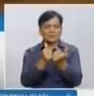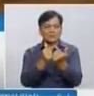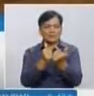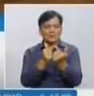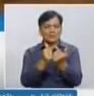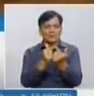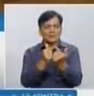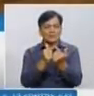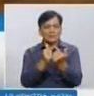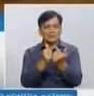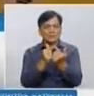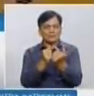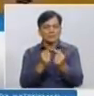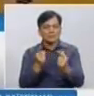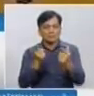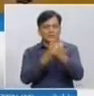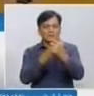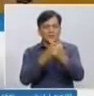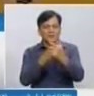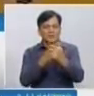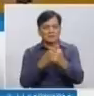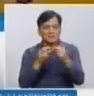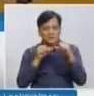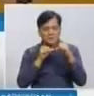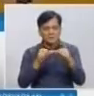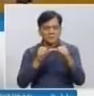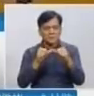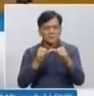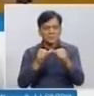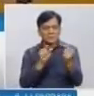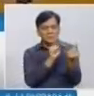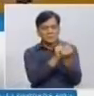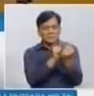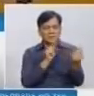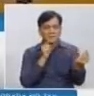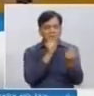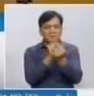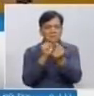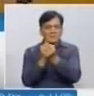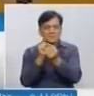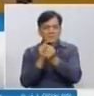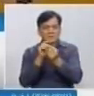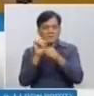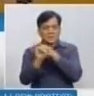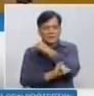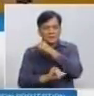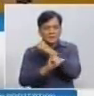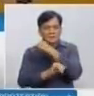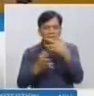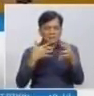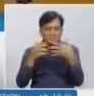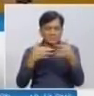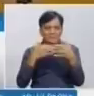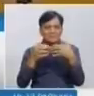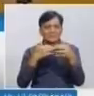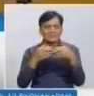come first. We shall continue to reach out to all nations regardless of their prevailing